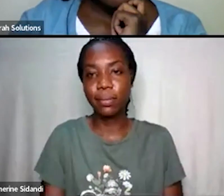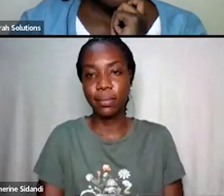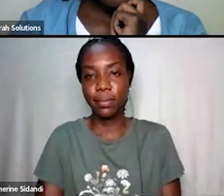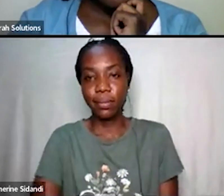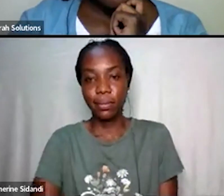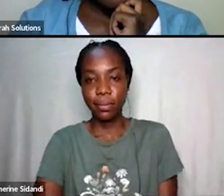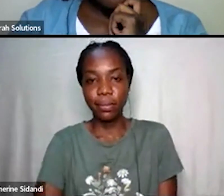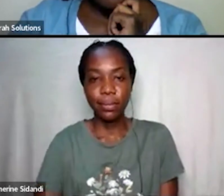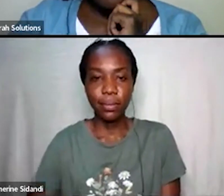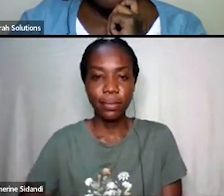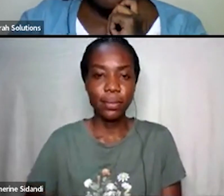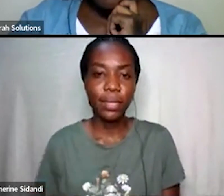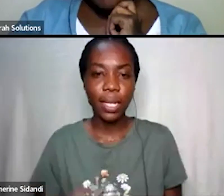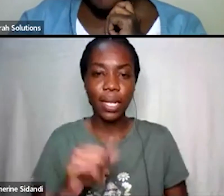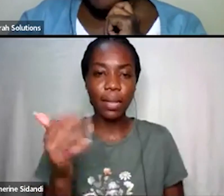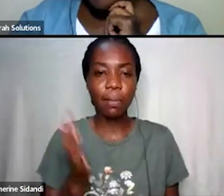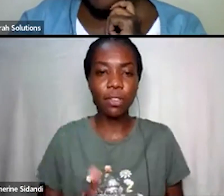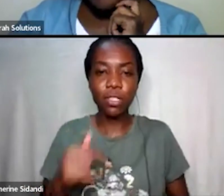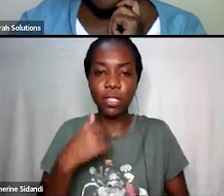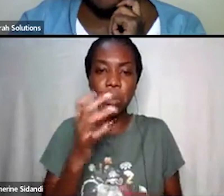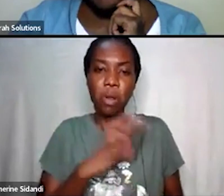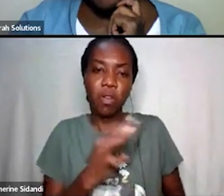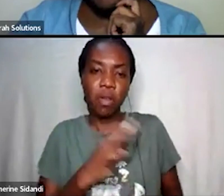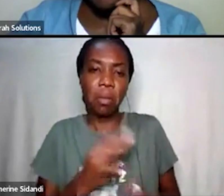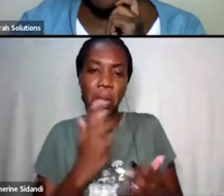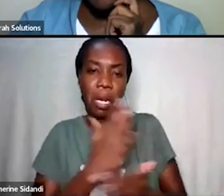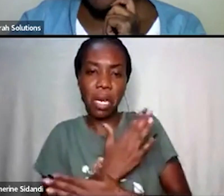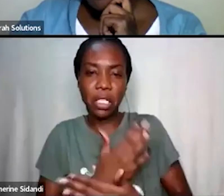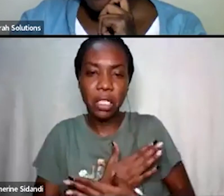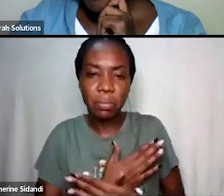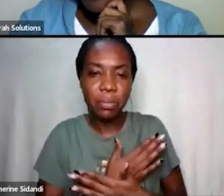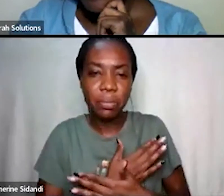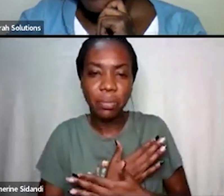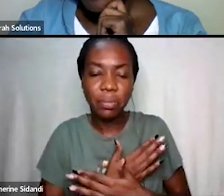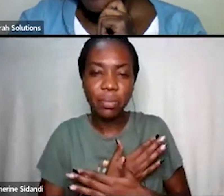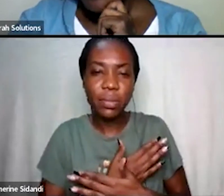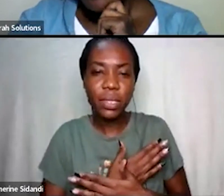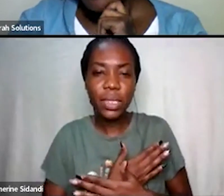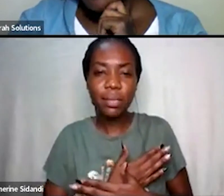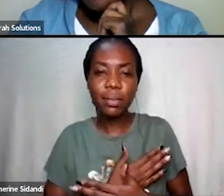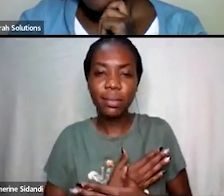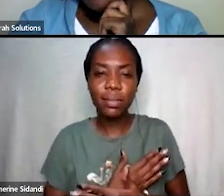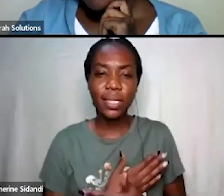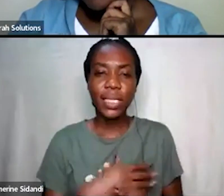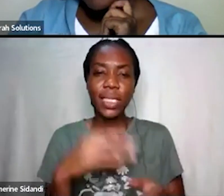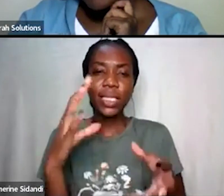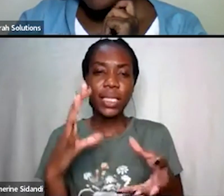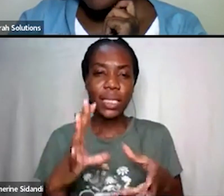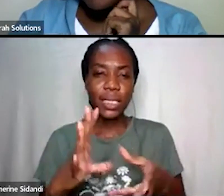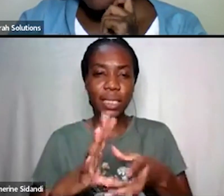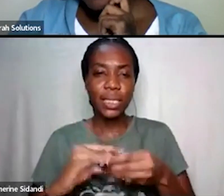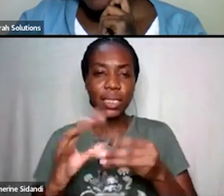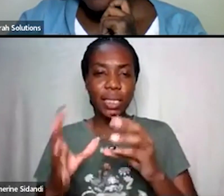Kagia says it's profitable partnerships. Continue, somebody else. It's creating rapport.